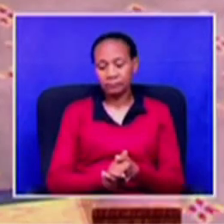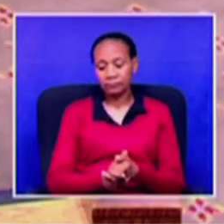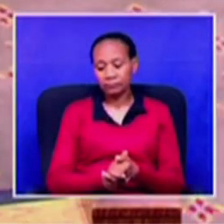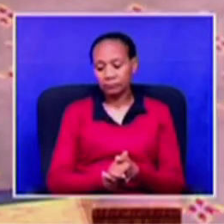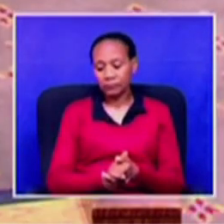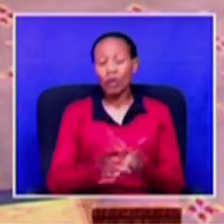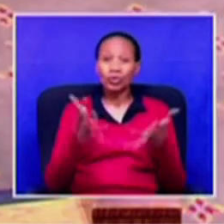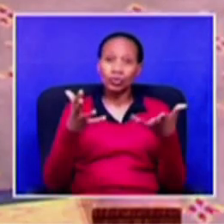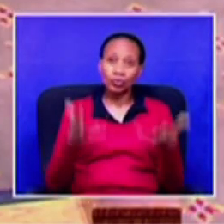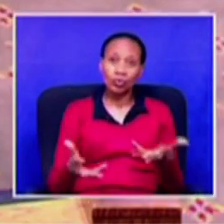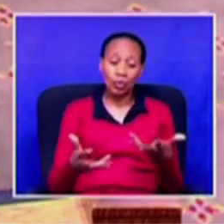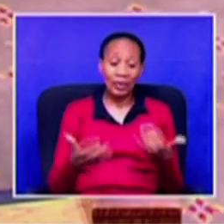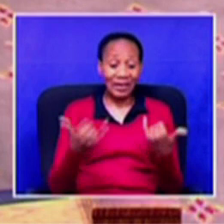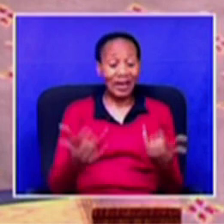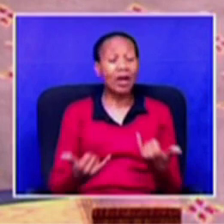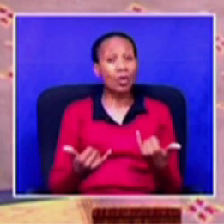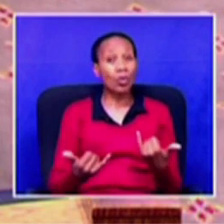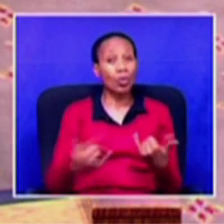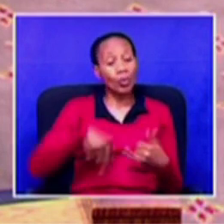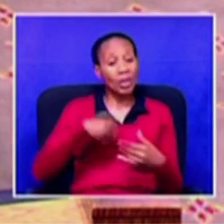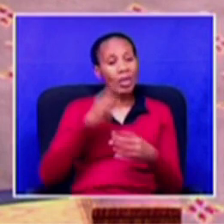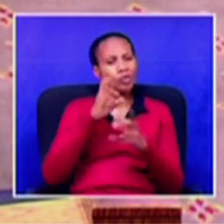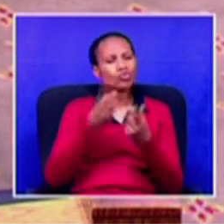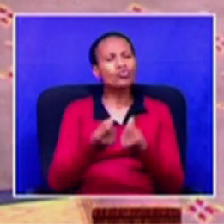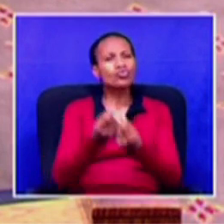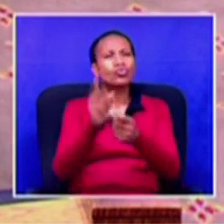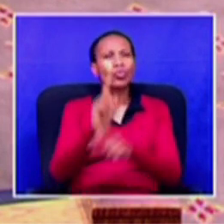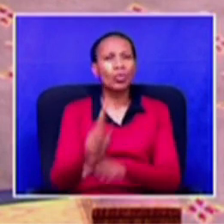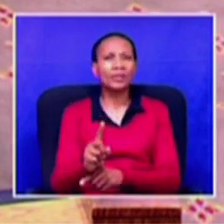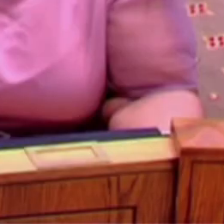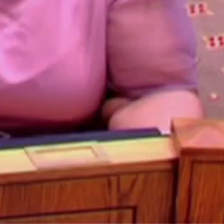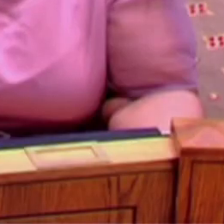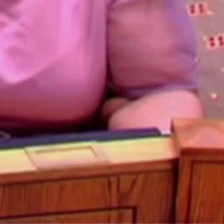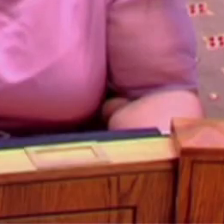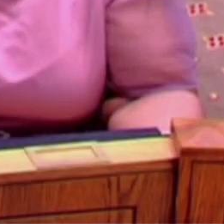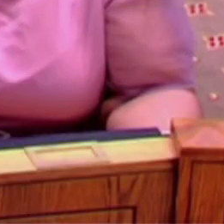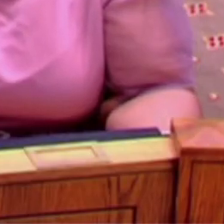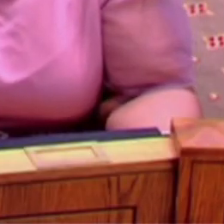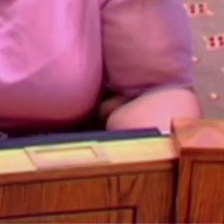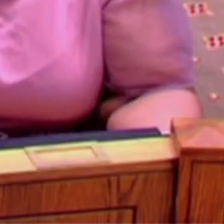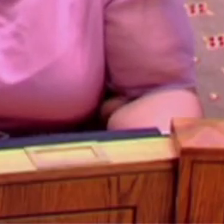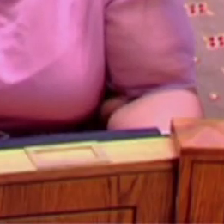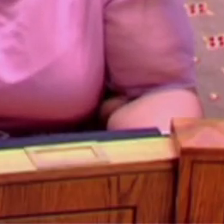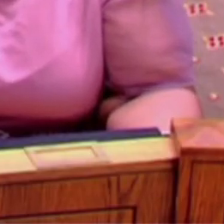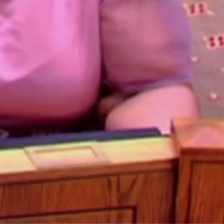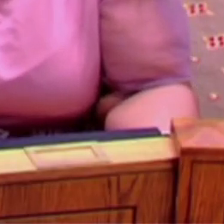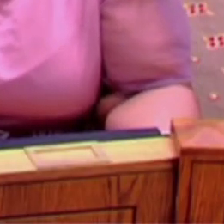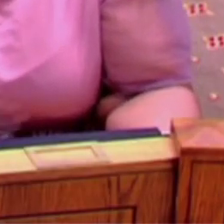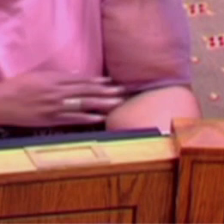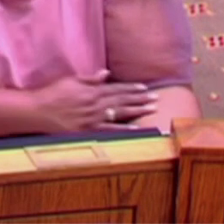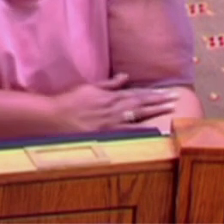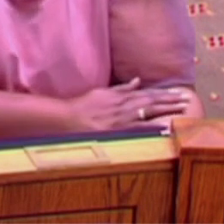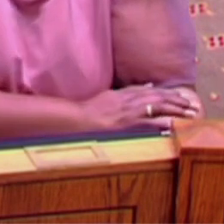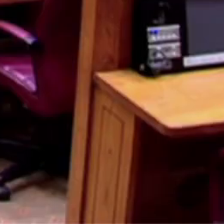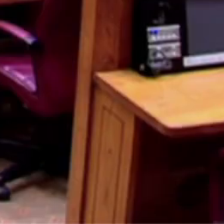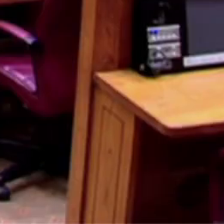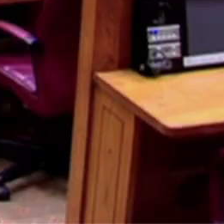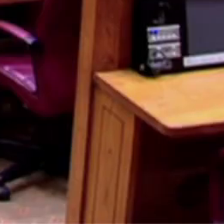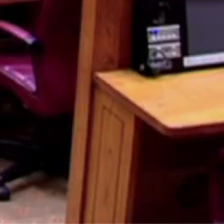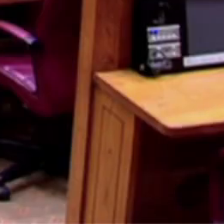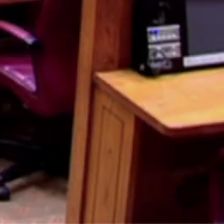partners they're looking for. Importantly, irrespective of the coalition partners. I